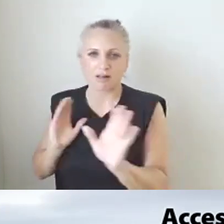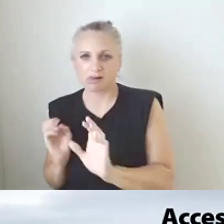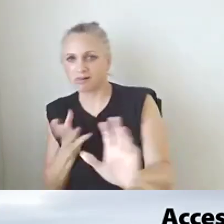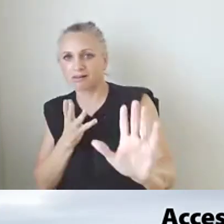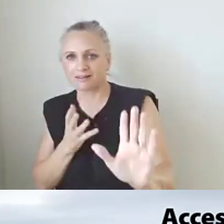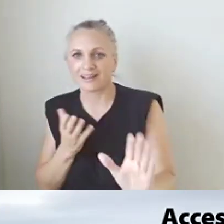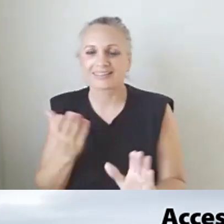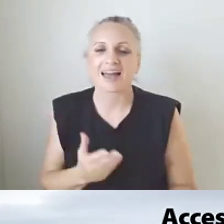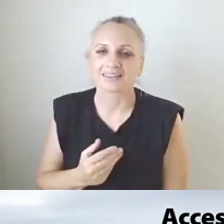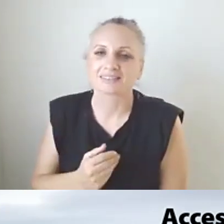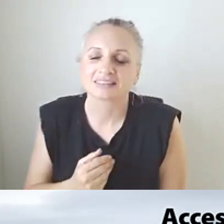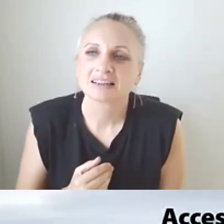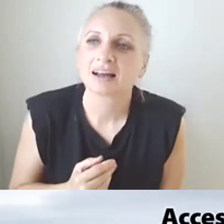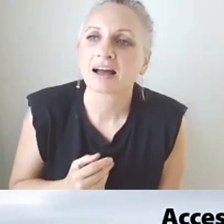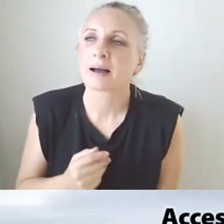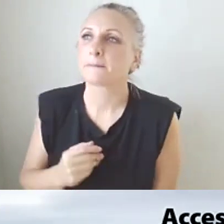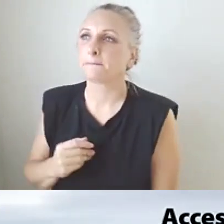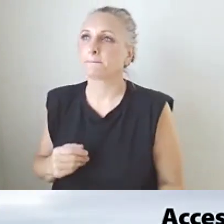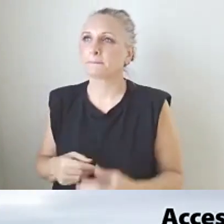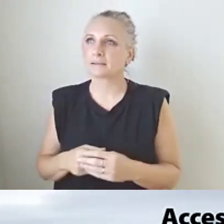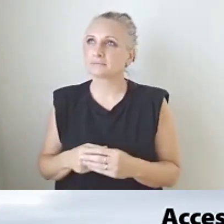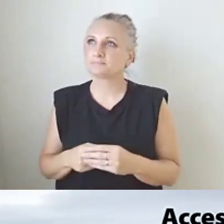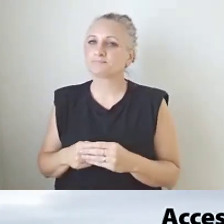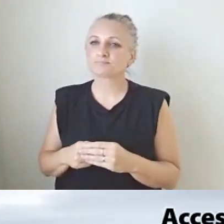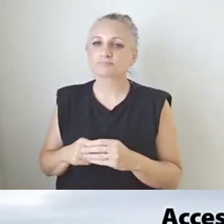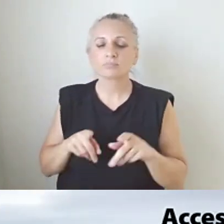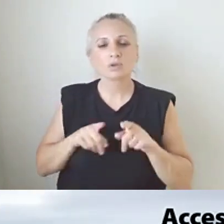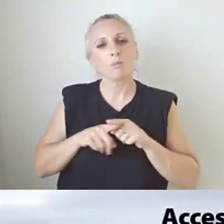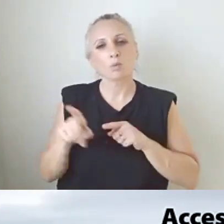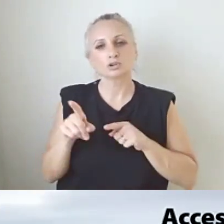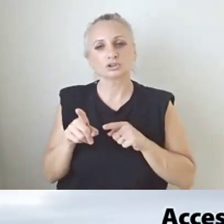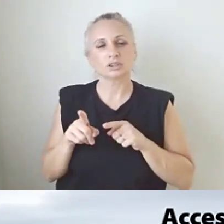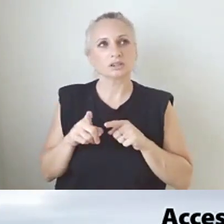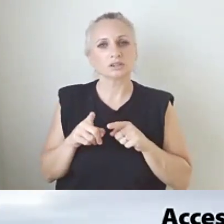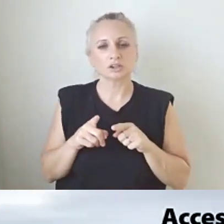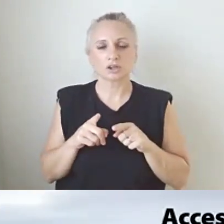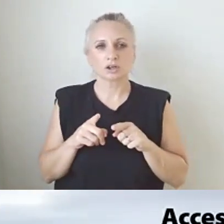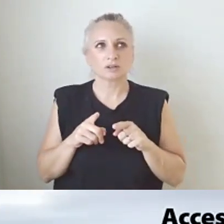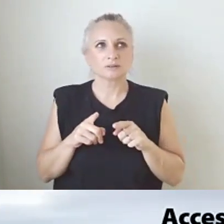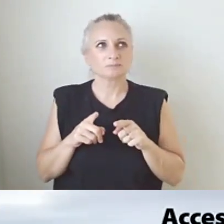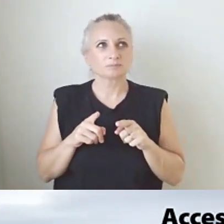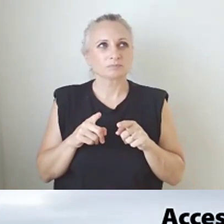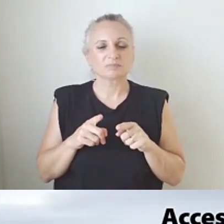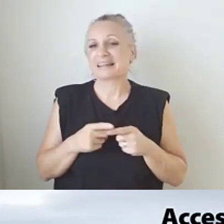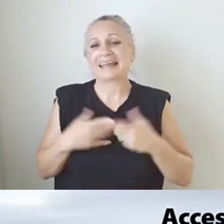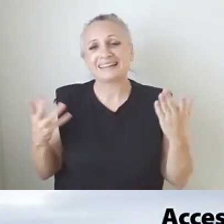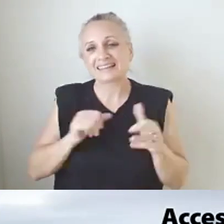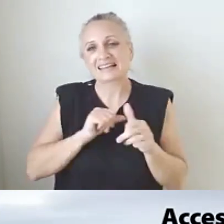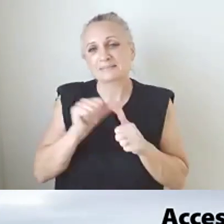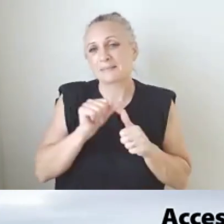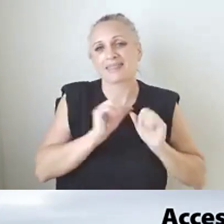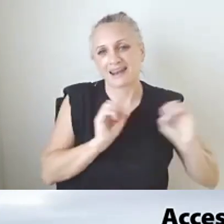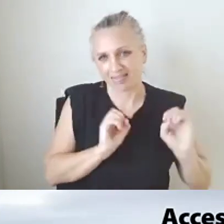mostly trying to do anything is better than nothing,